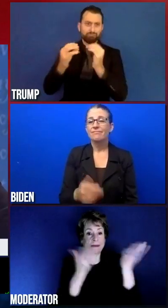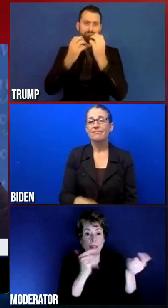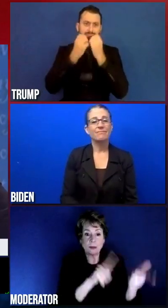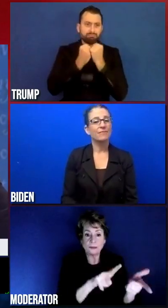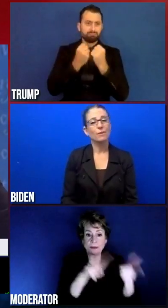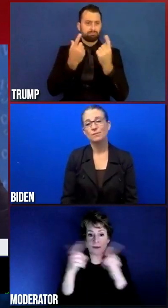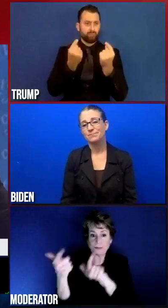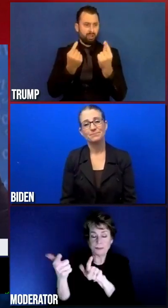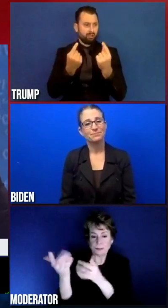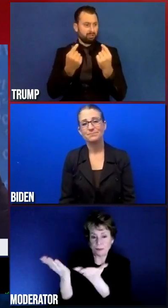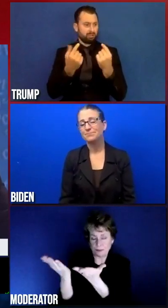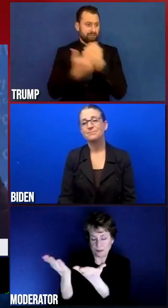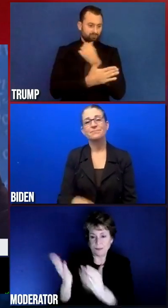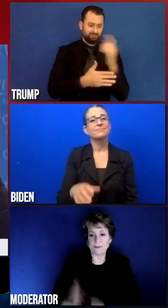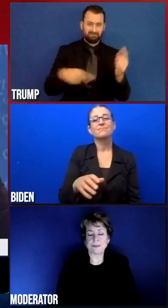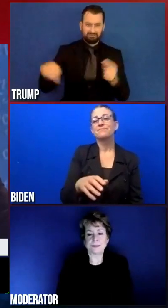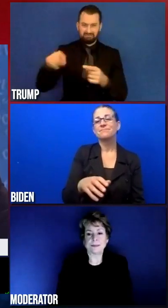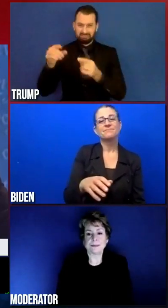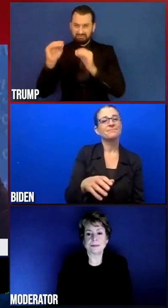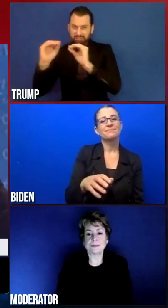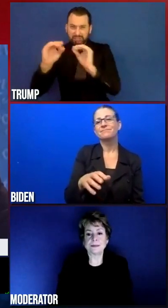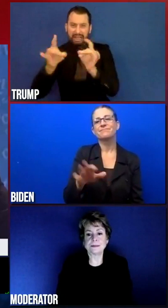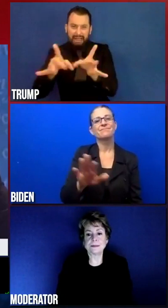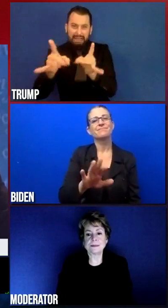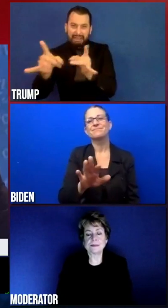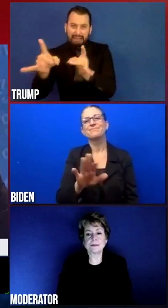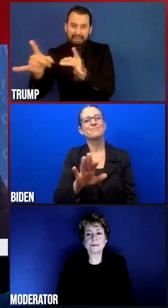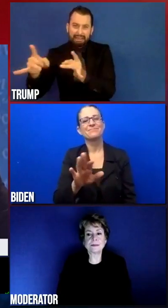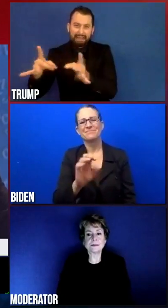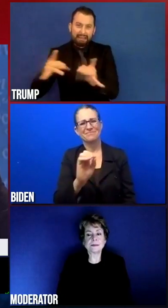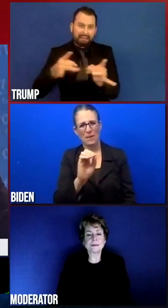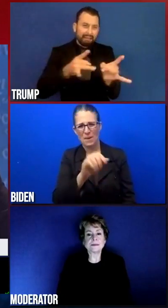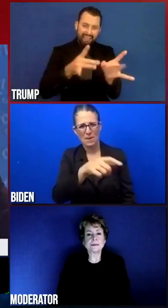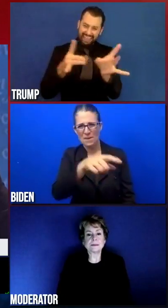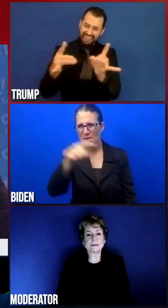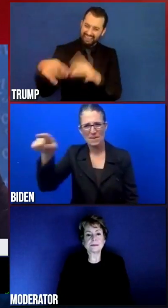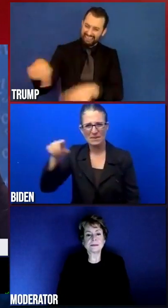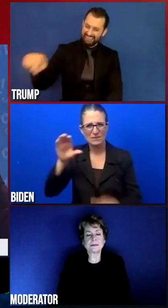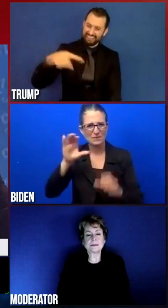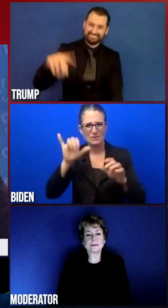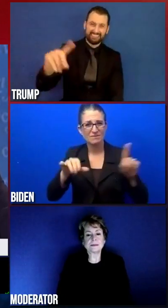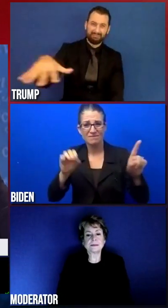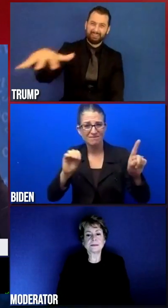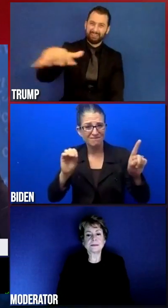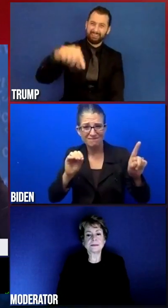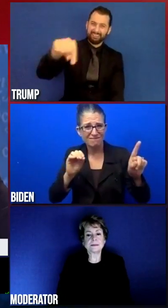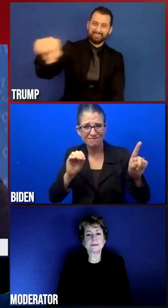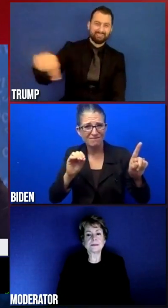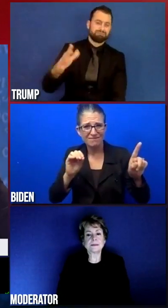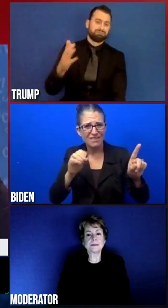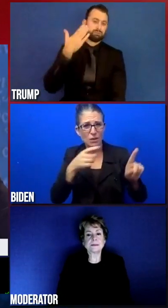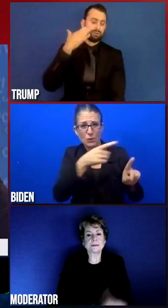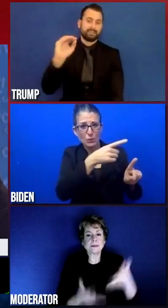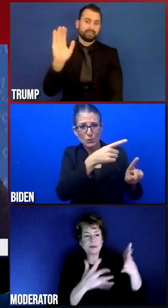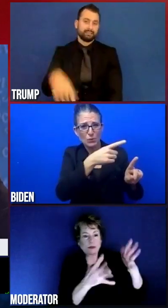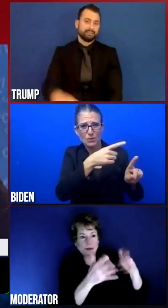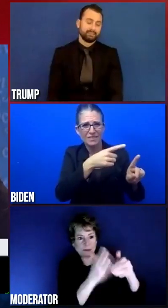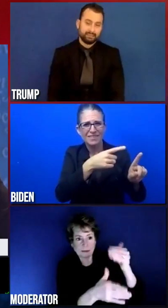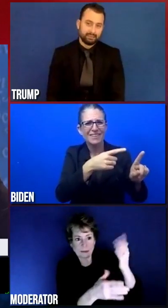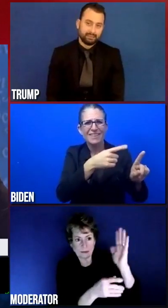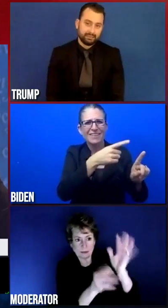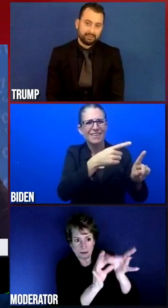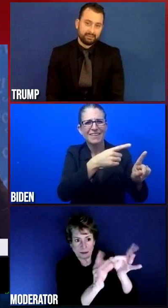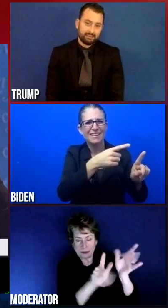the racist. You just don't know. Here's the deal. I know a lot more about You this don't than he know. does. Let him finish. The fact is that